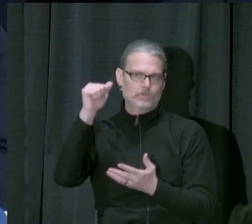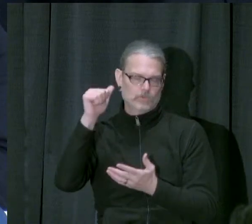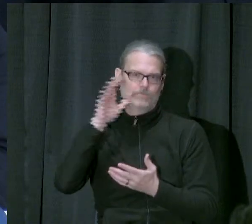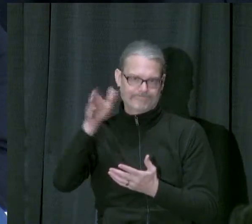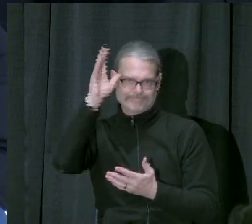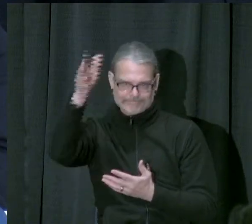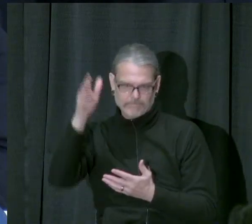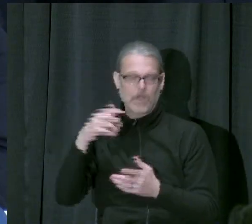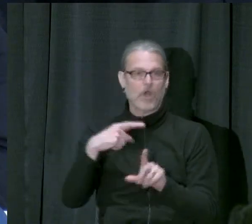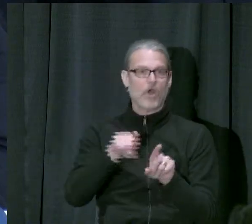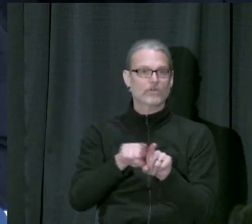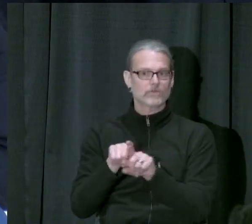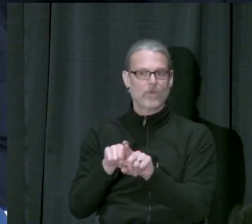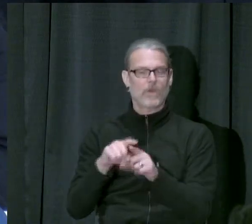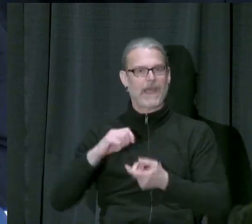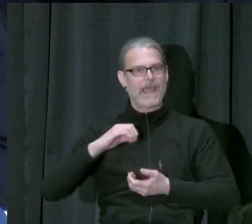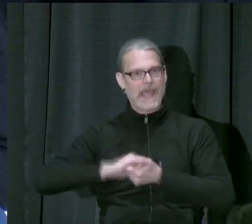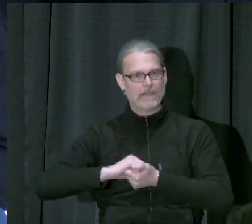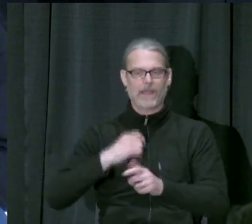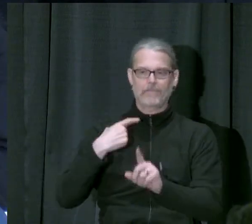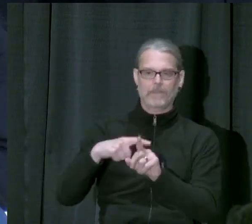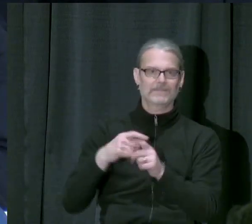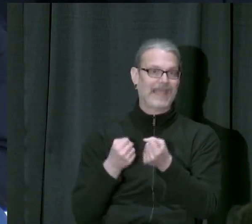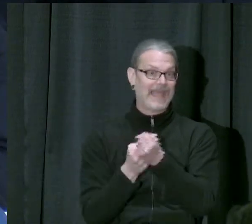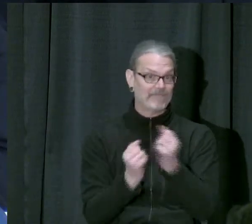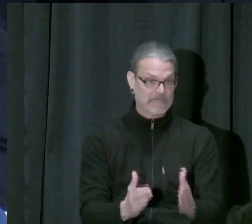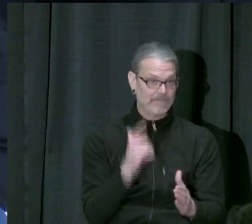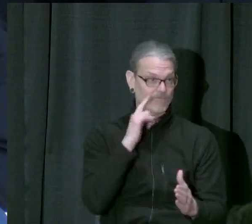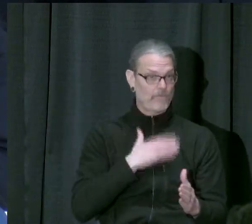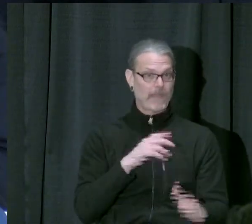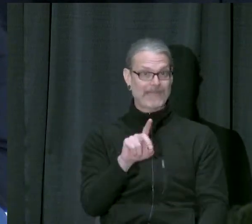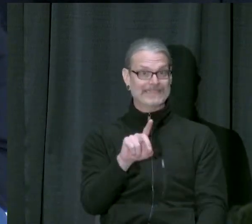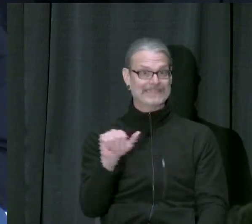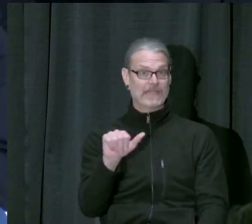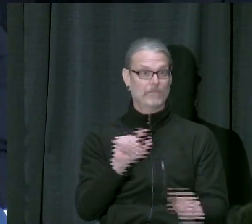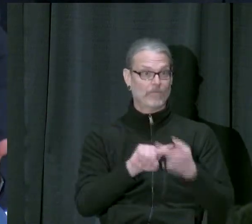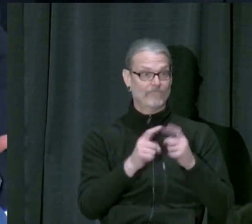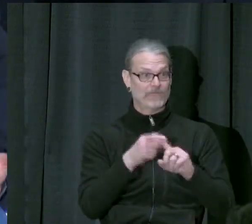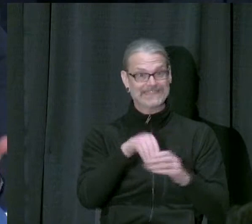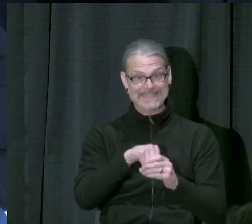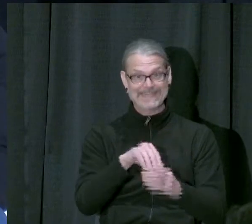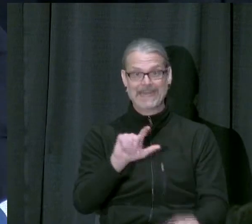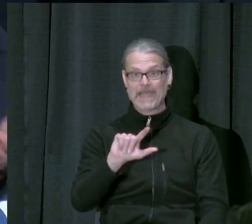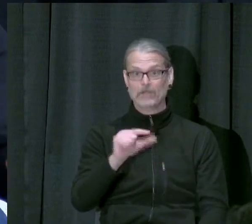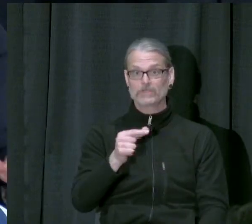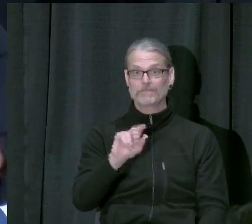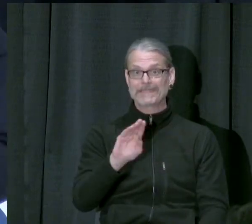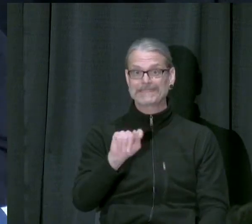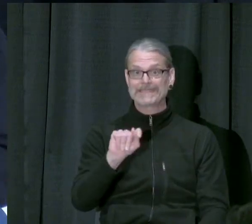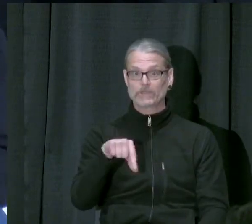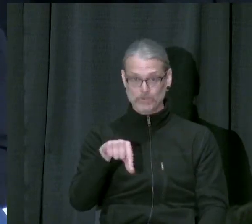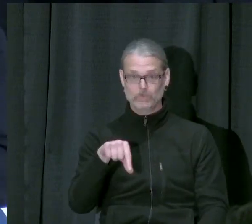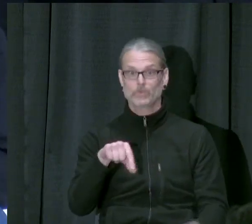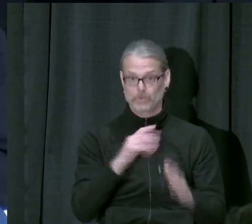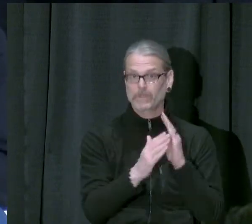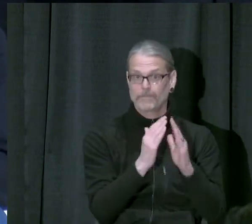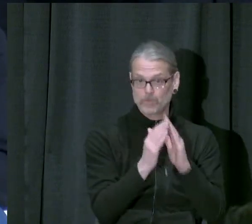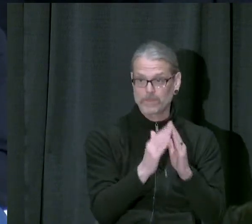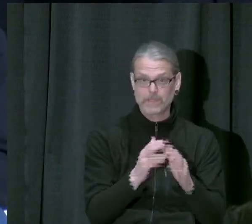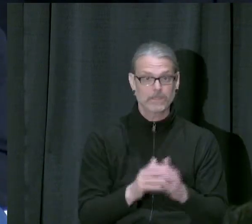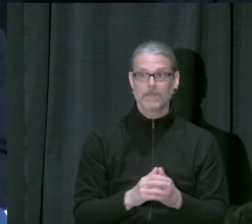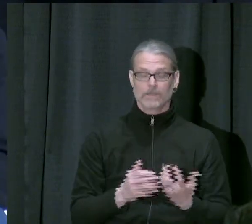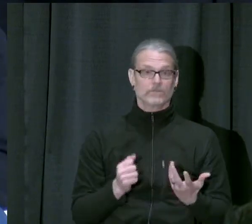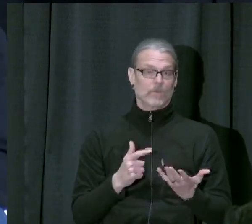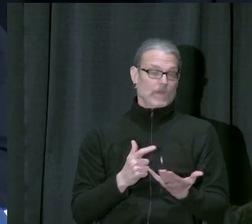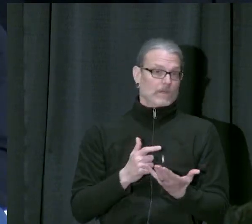ally and an advocate for my disabled friends in the LGBTQ community. While I might not yet have a disability myself, I